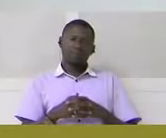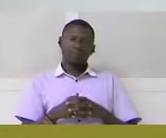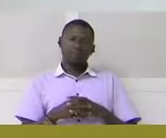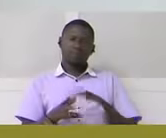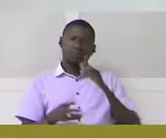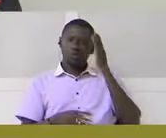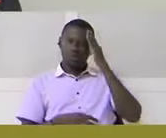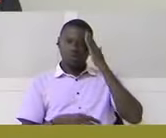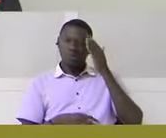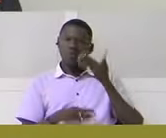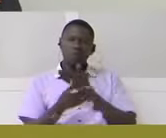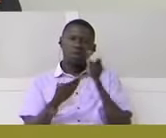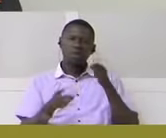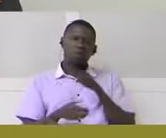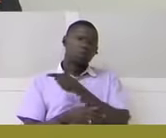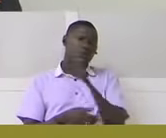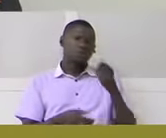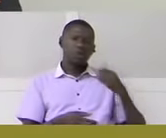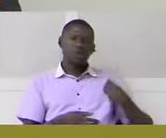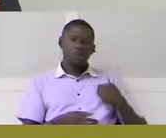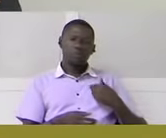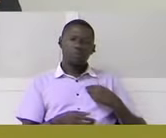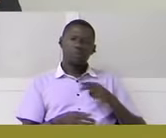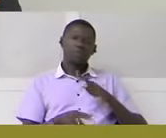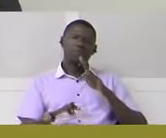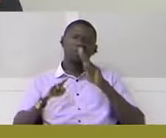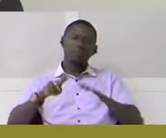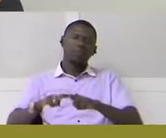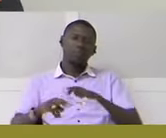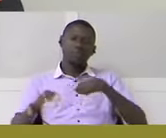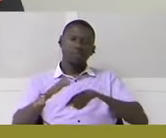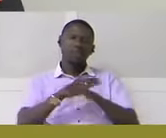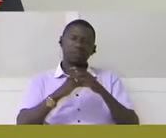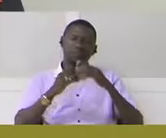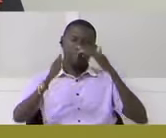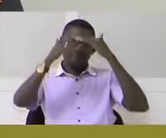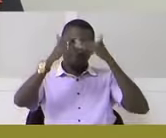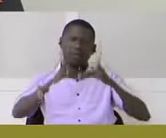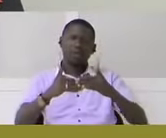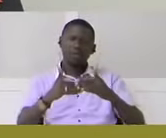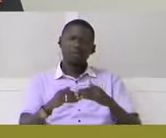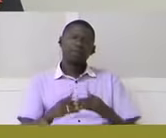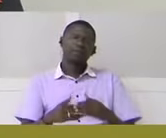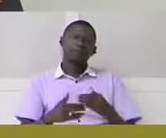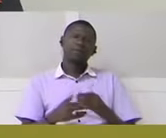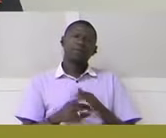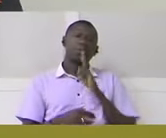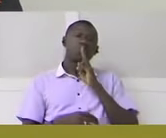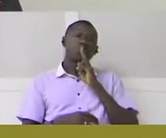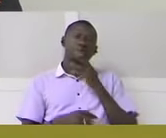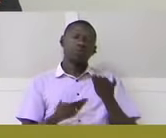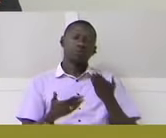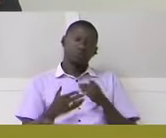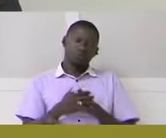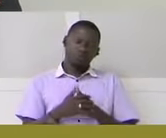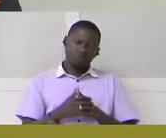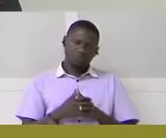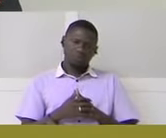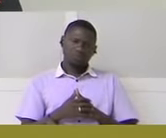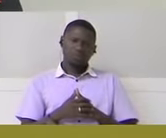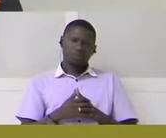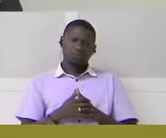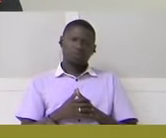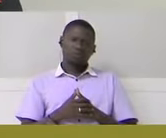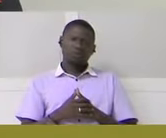Do you know where those casualties were seated in the van? Yalo no men kuketa menulaje wolbe sirim vanu ni men do